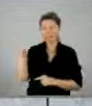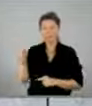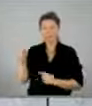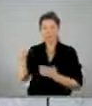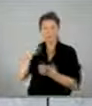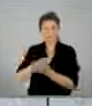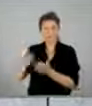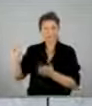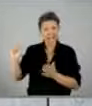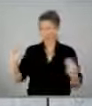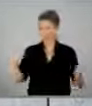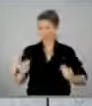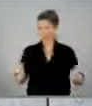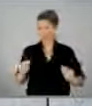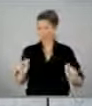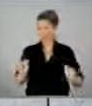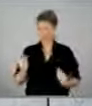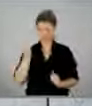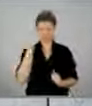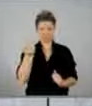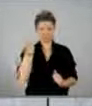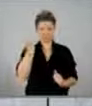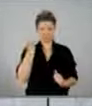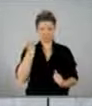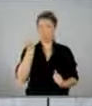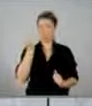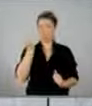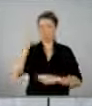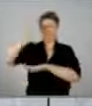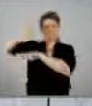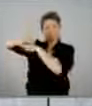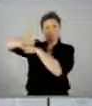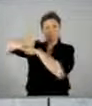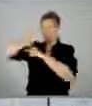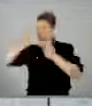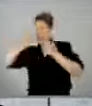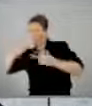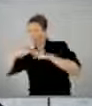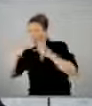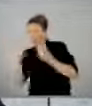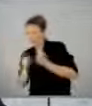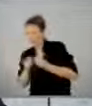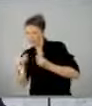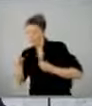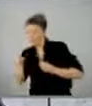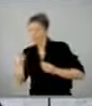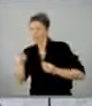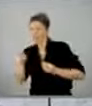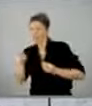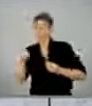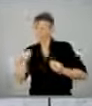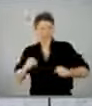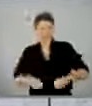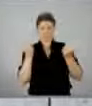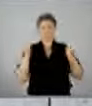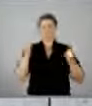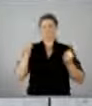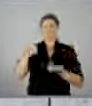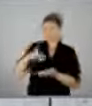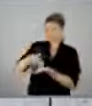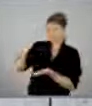removed, quite swiftly over the security breach. In terms of the allegation of a sexual assault, that was not